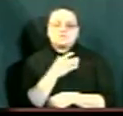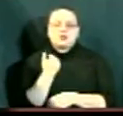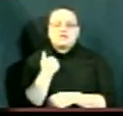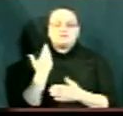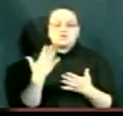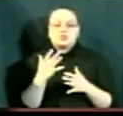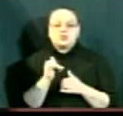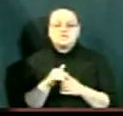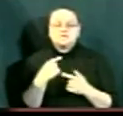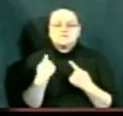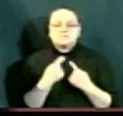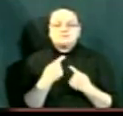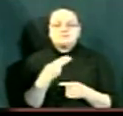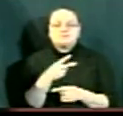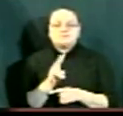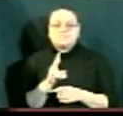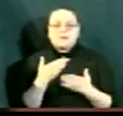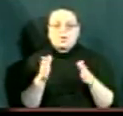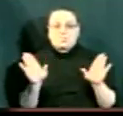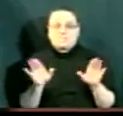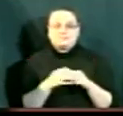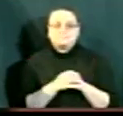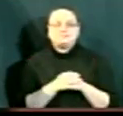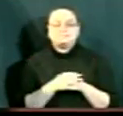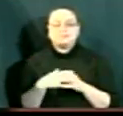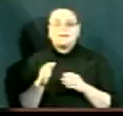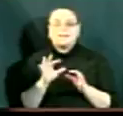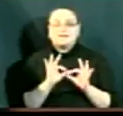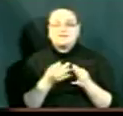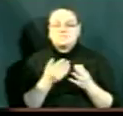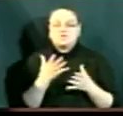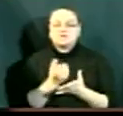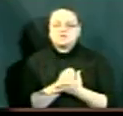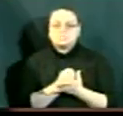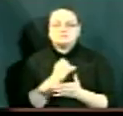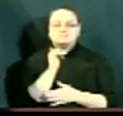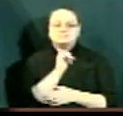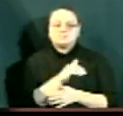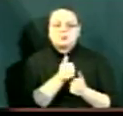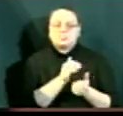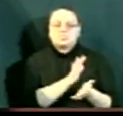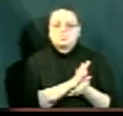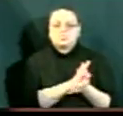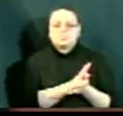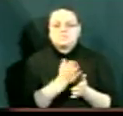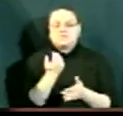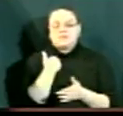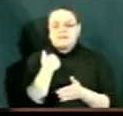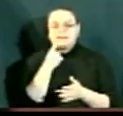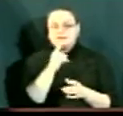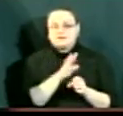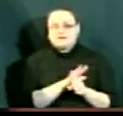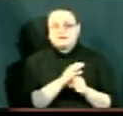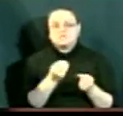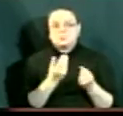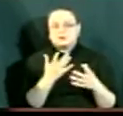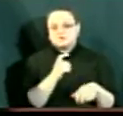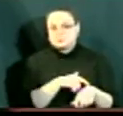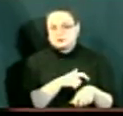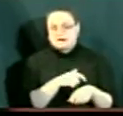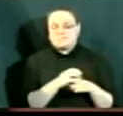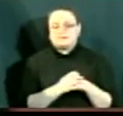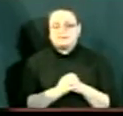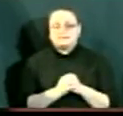so since Hardin Valley's doors opened. These families deserve to remain with a school that they have dedicated so much of their time